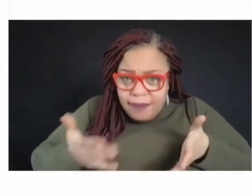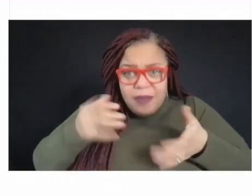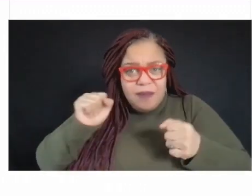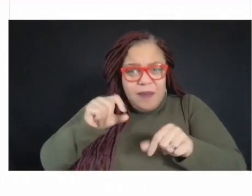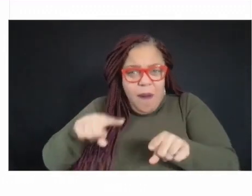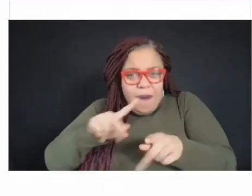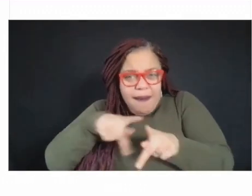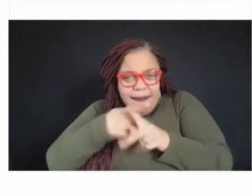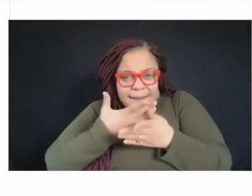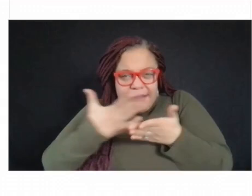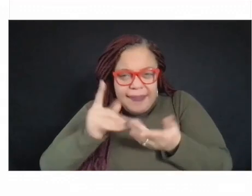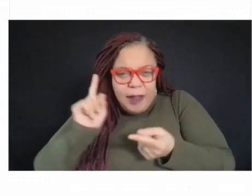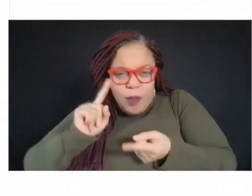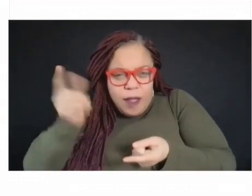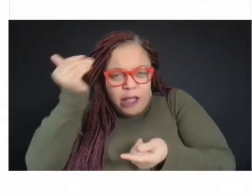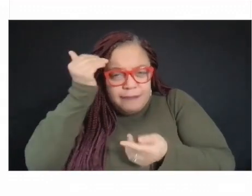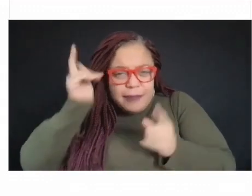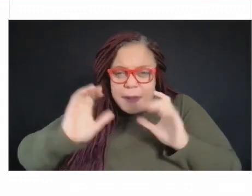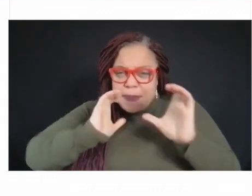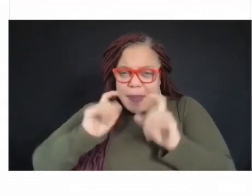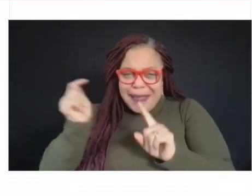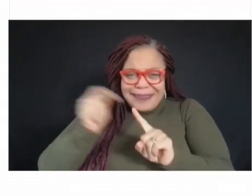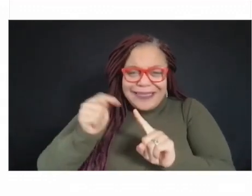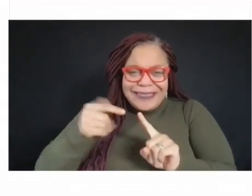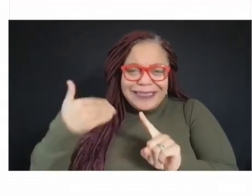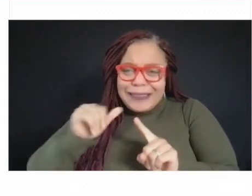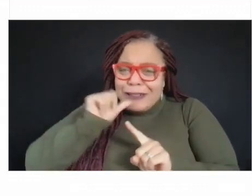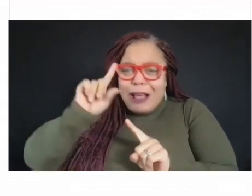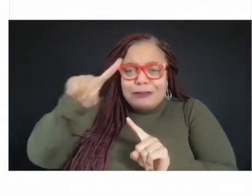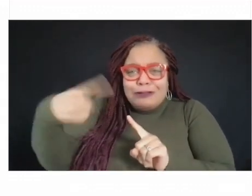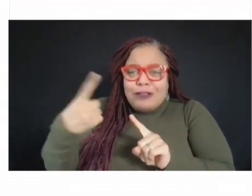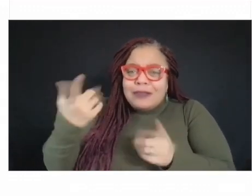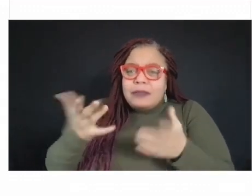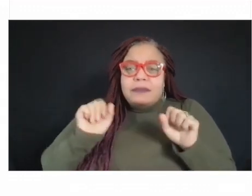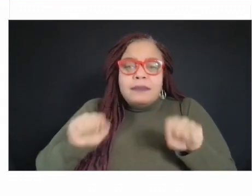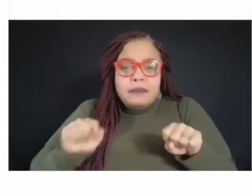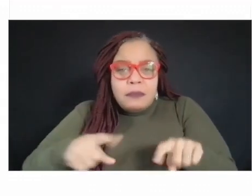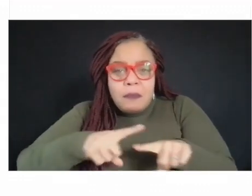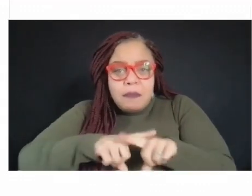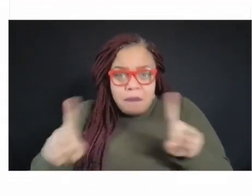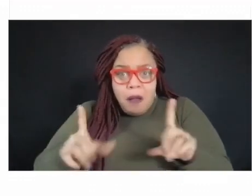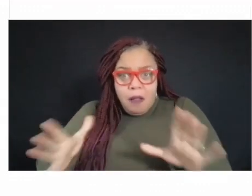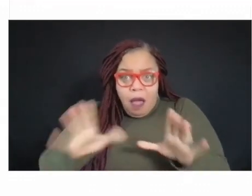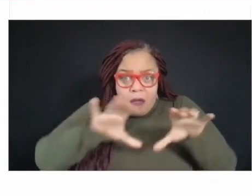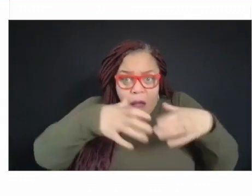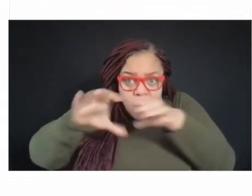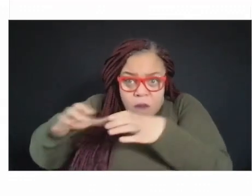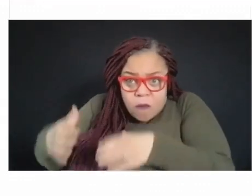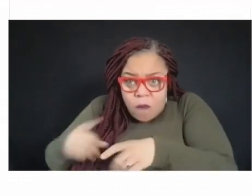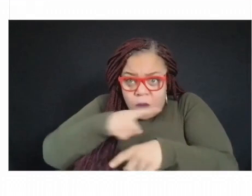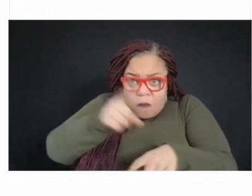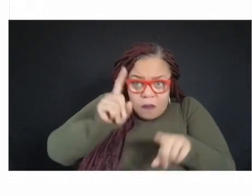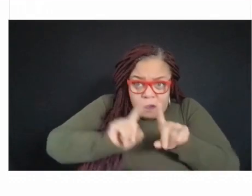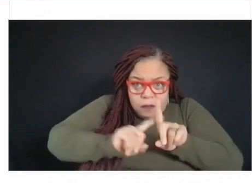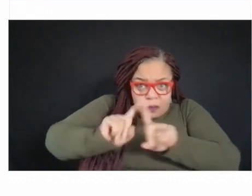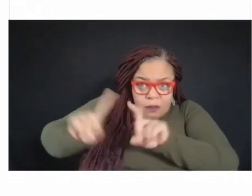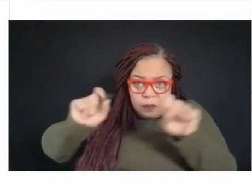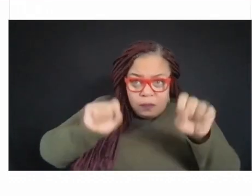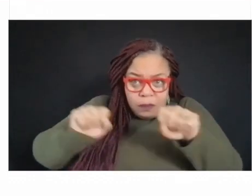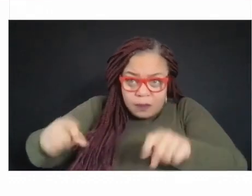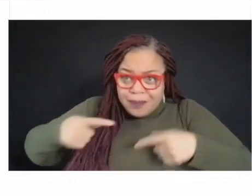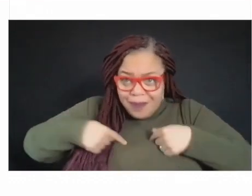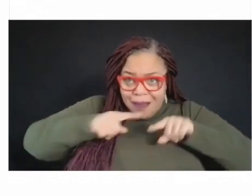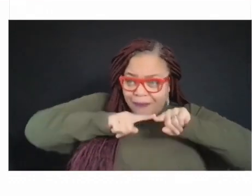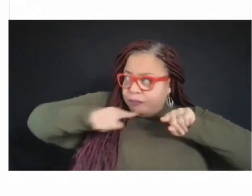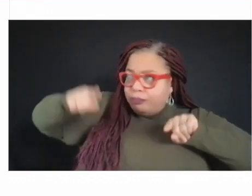communicating not just the probabilities, but the categorical possibilities, which is to say, it's not about the numbers, it's about